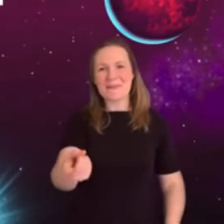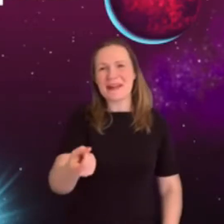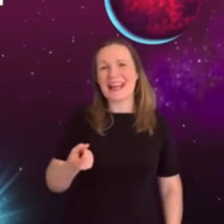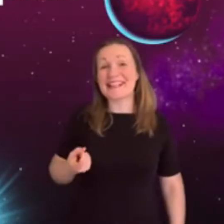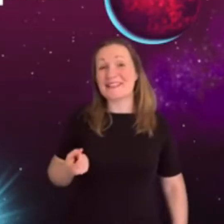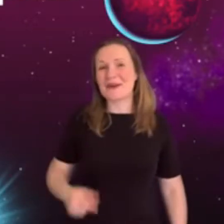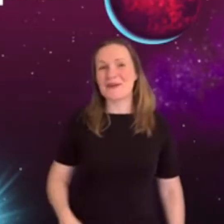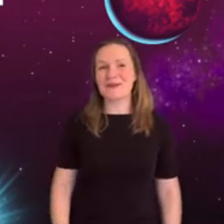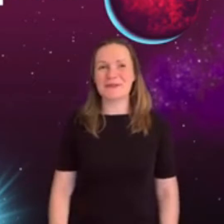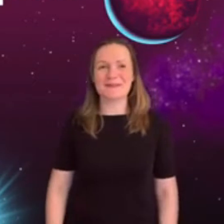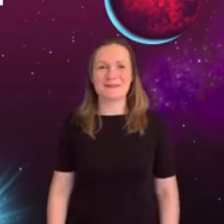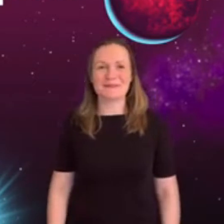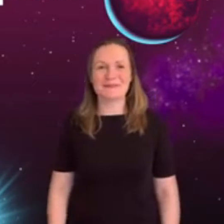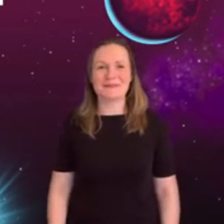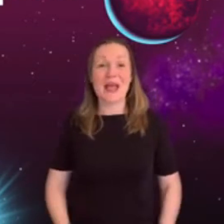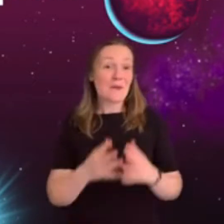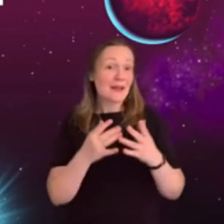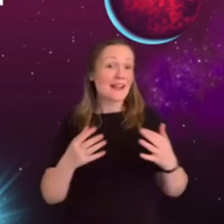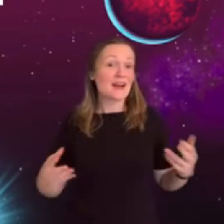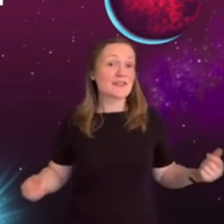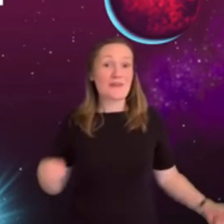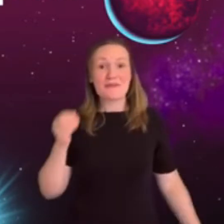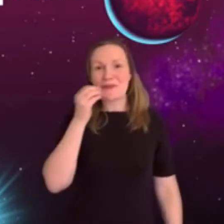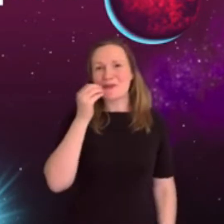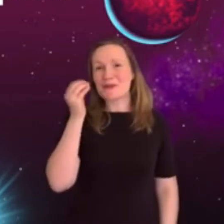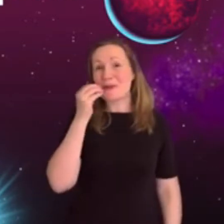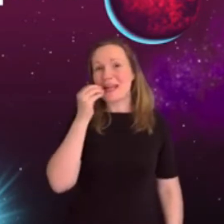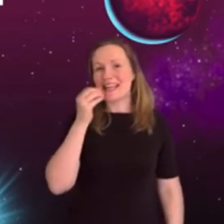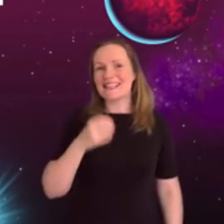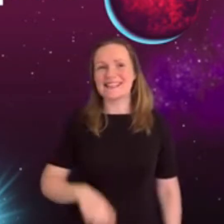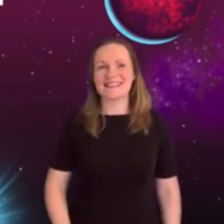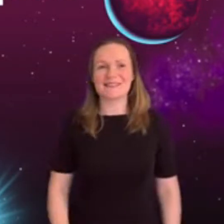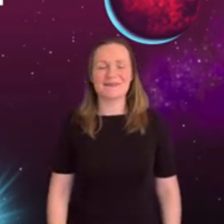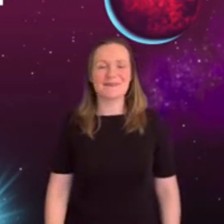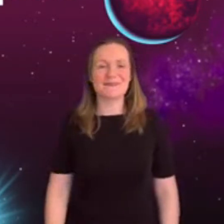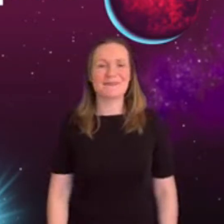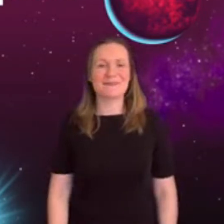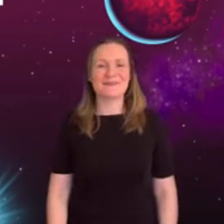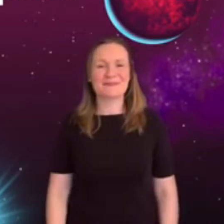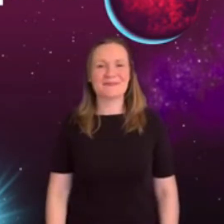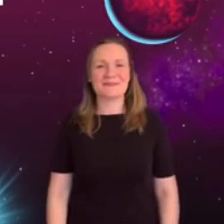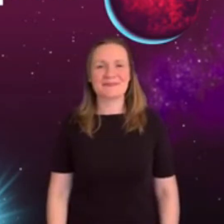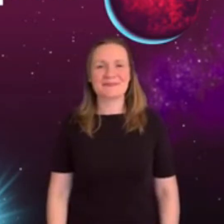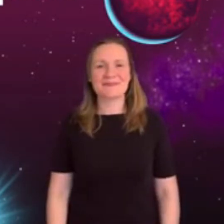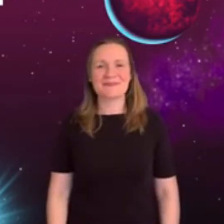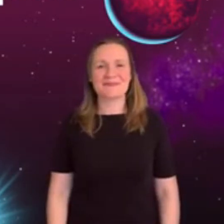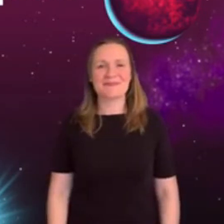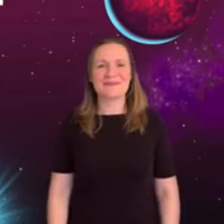Party coming soon, with lots of food to eat.